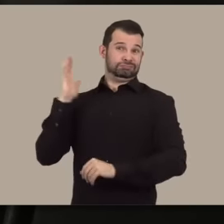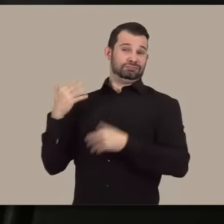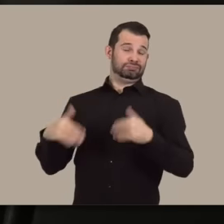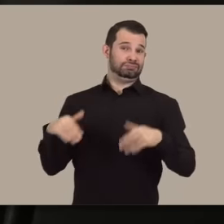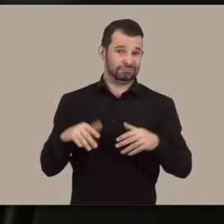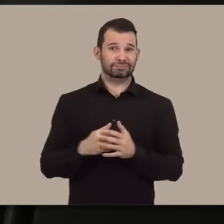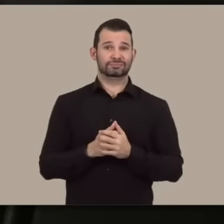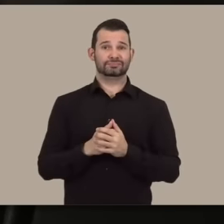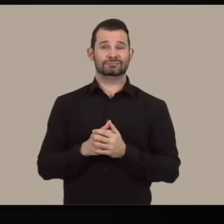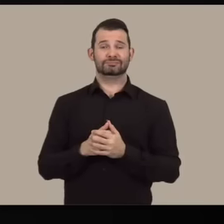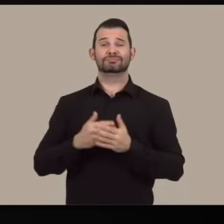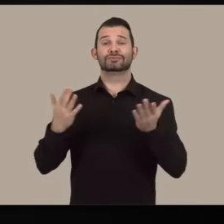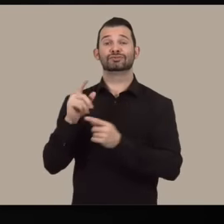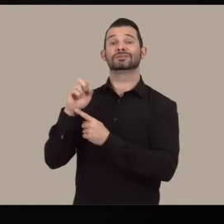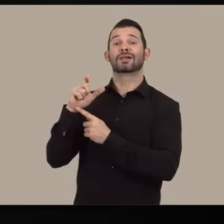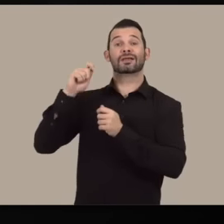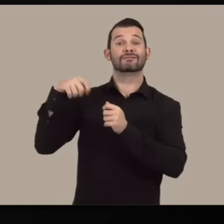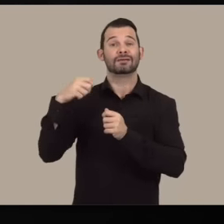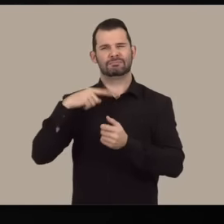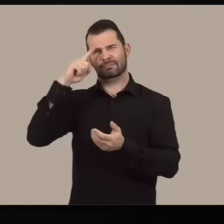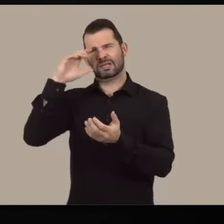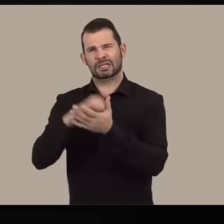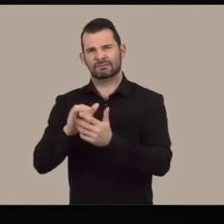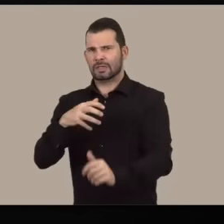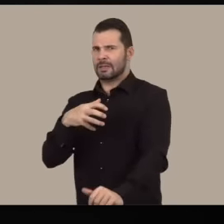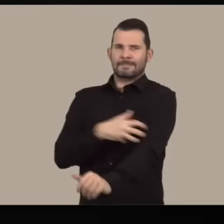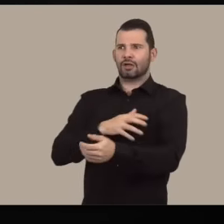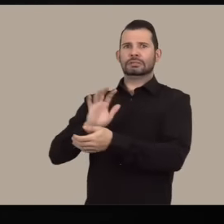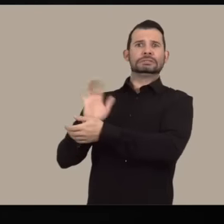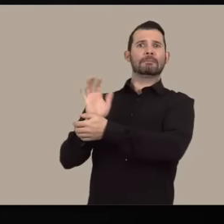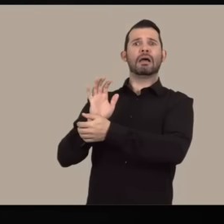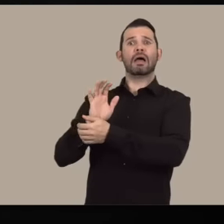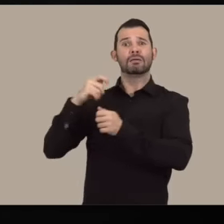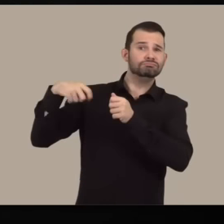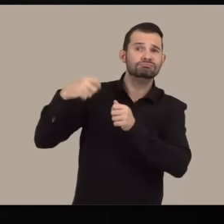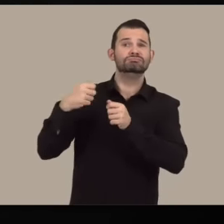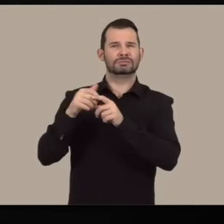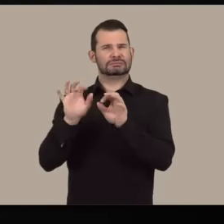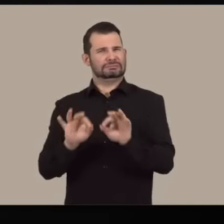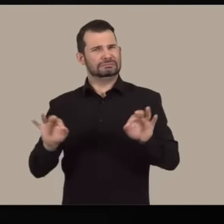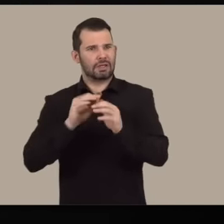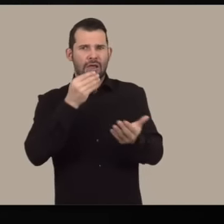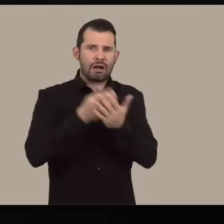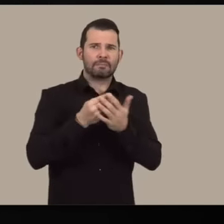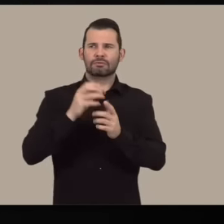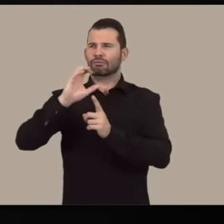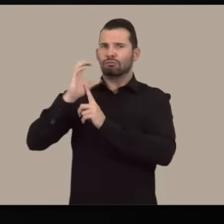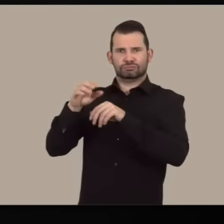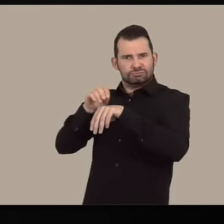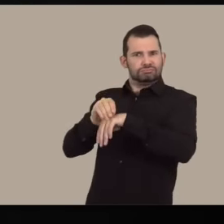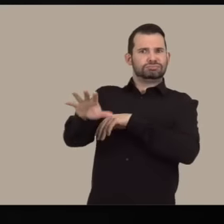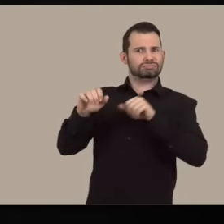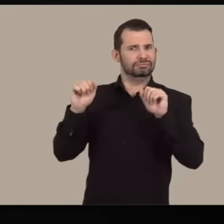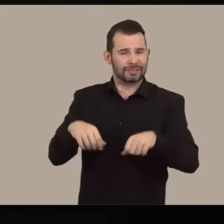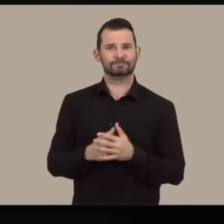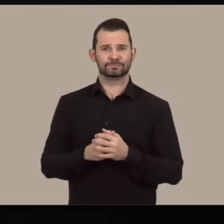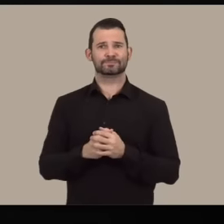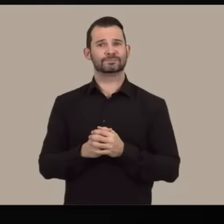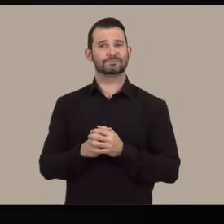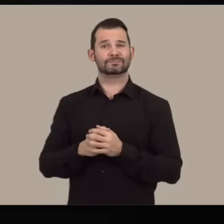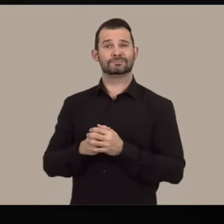more important. At Telefilm, we believe in the power of cinema as a crucial economic and cultural